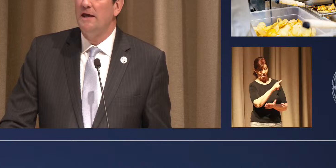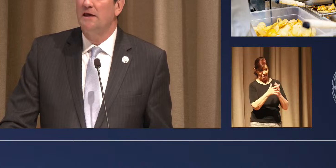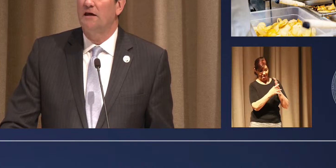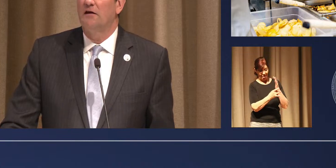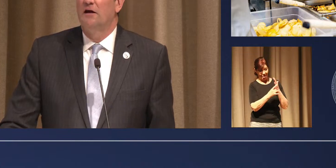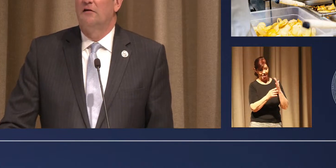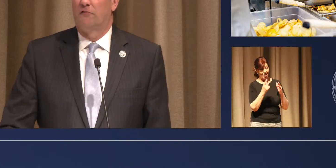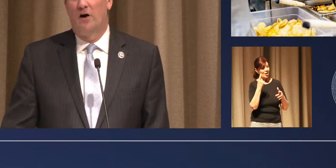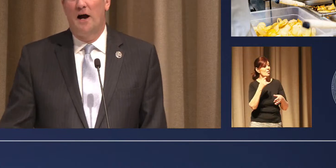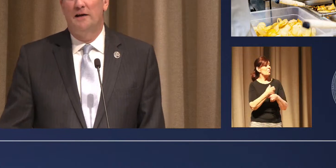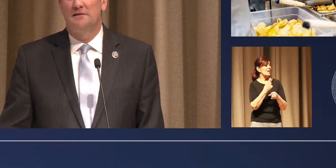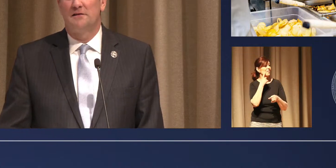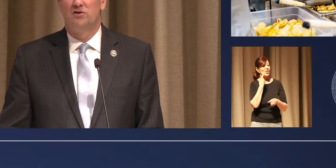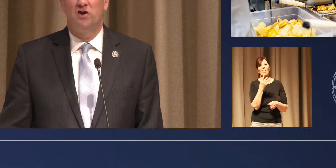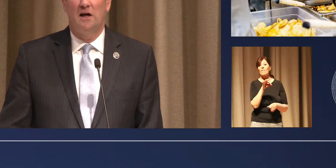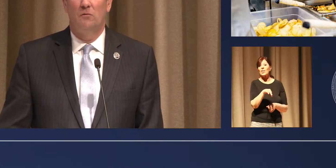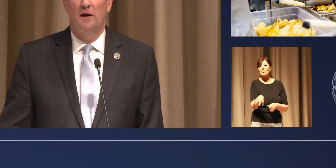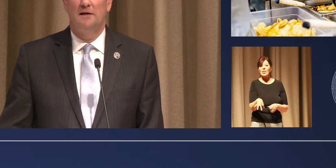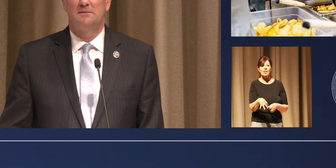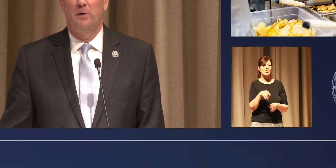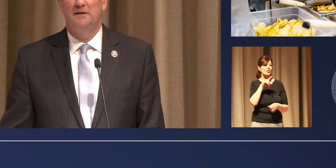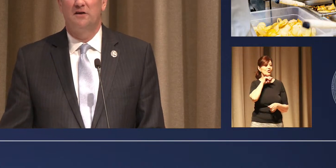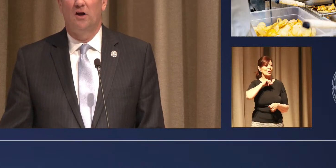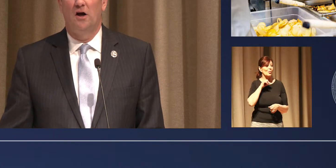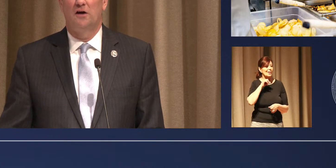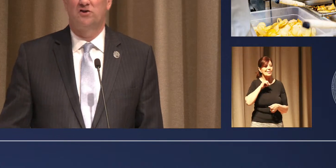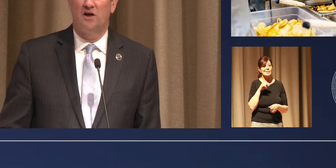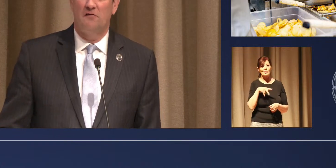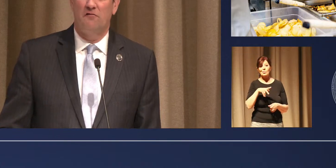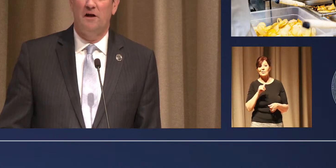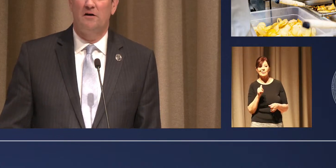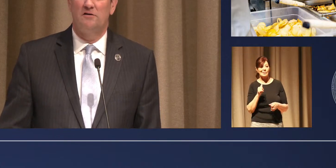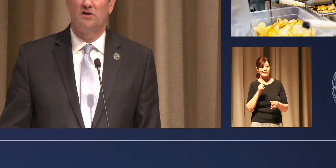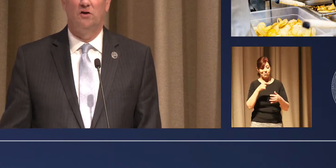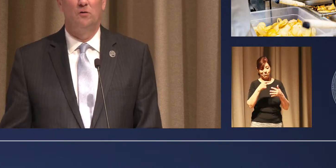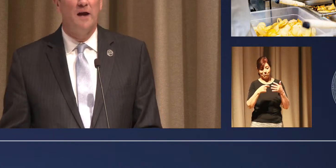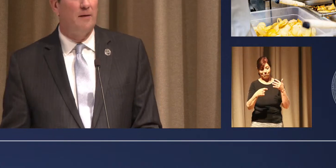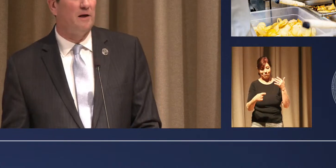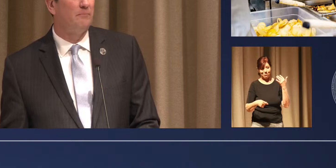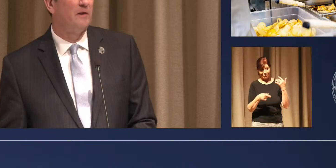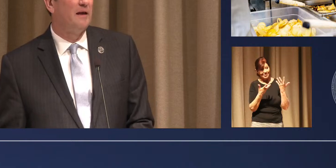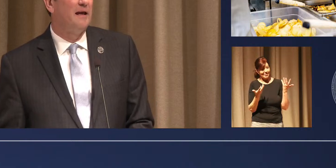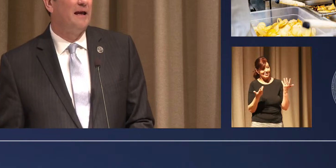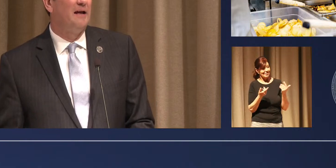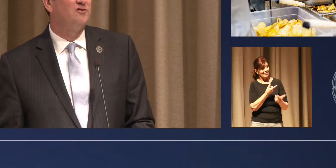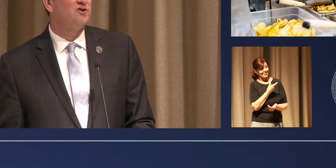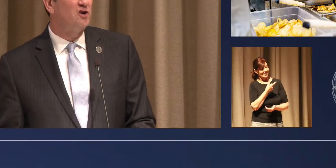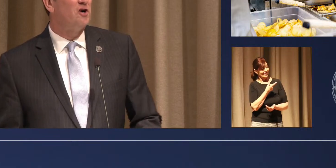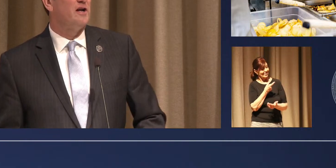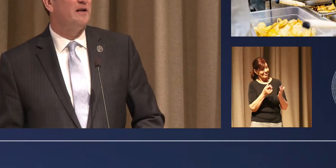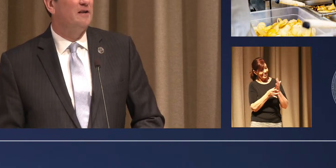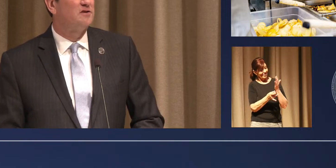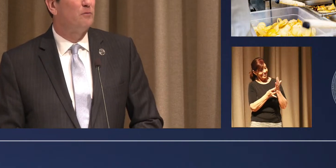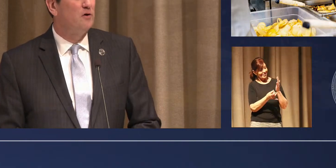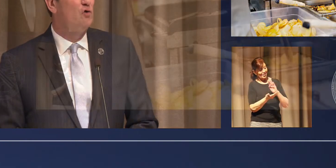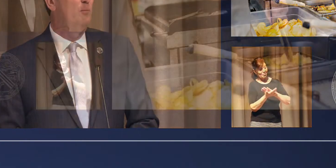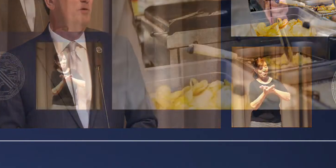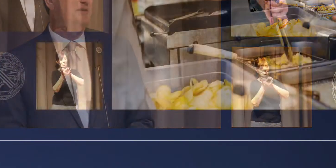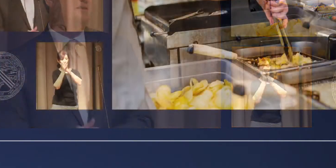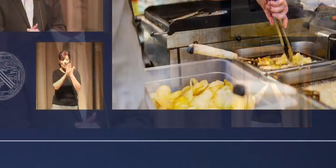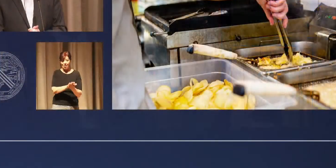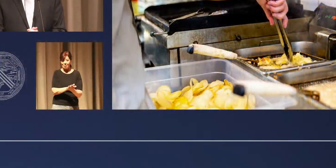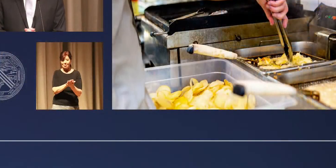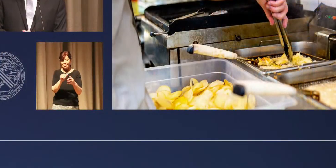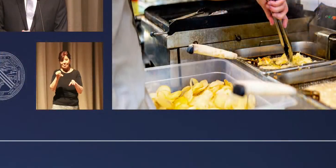for making fries, chicken wings, pizza logs, chicken fingers, you name it, to turn it into